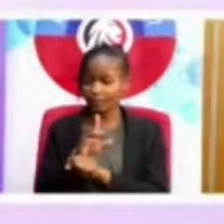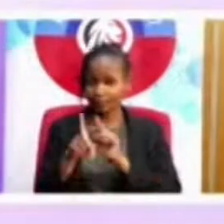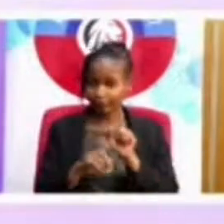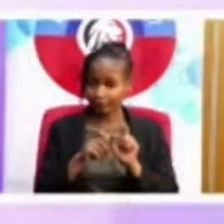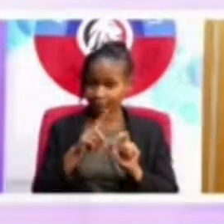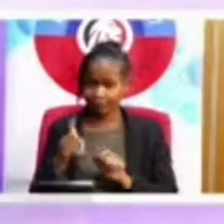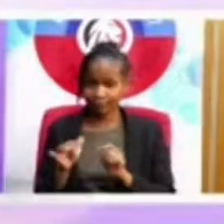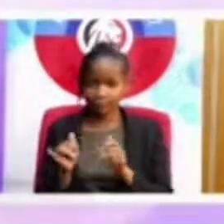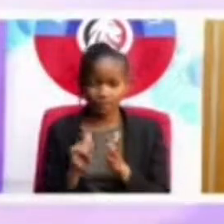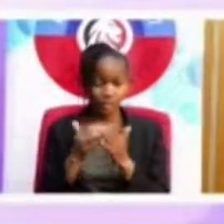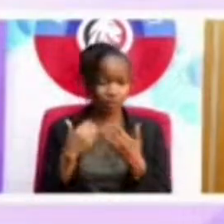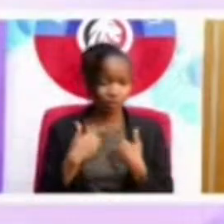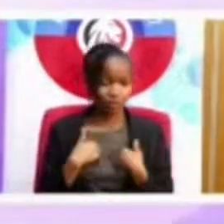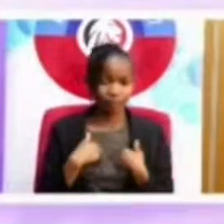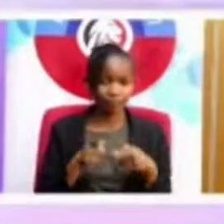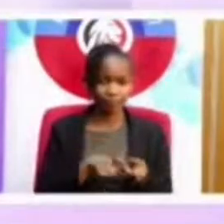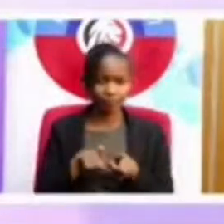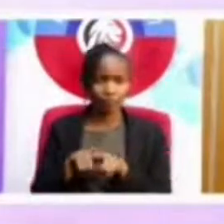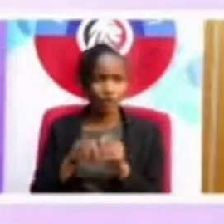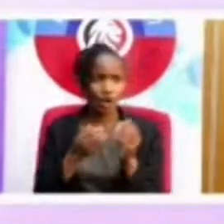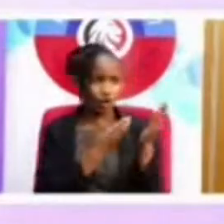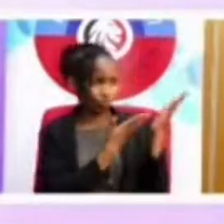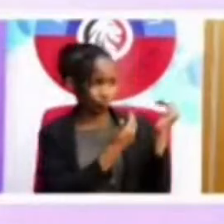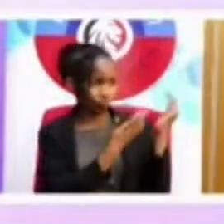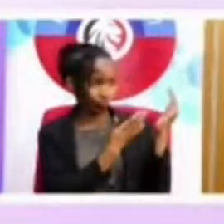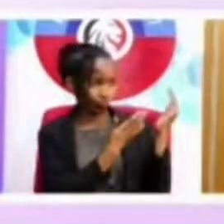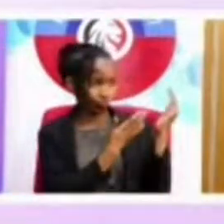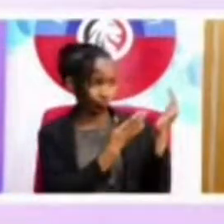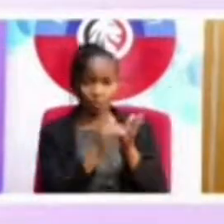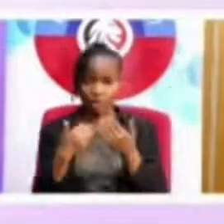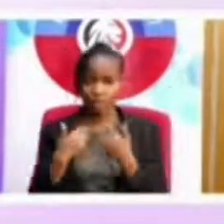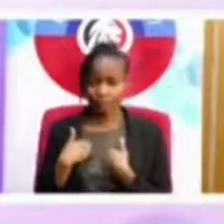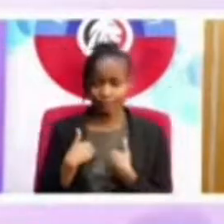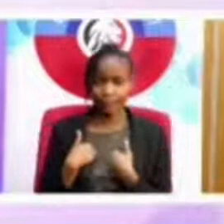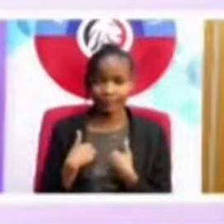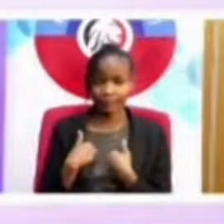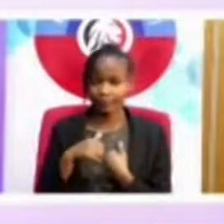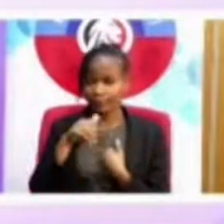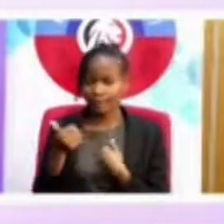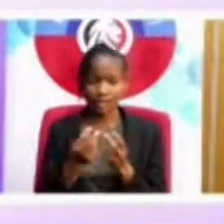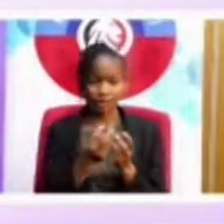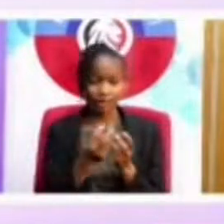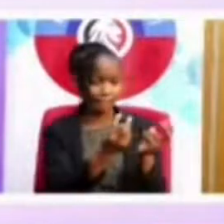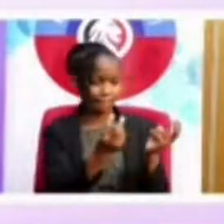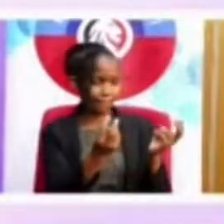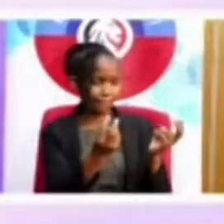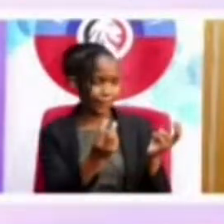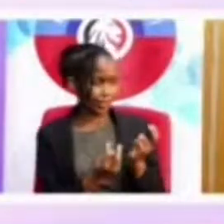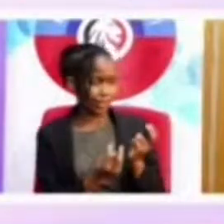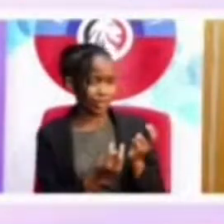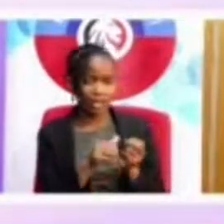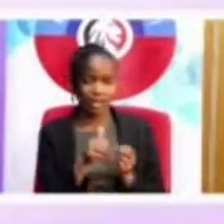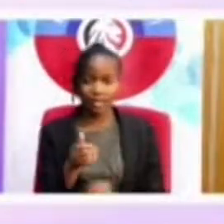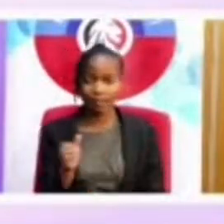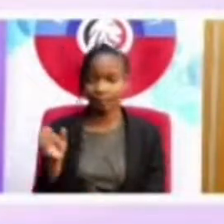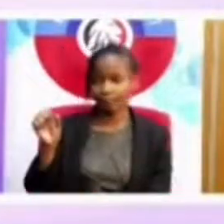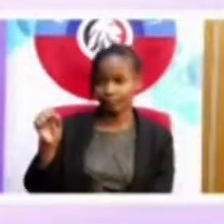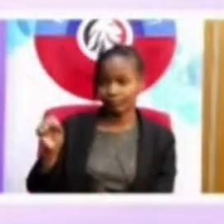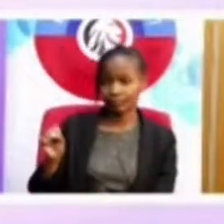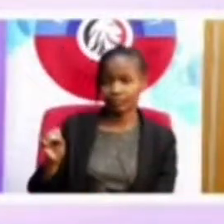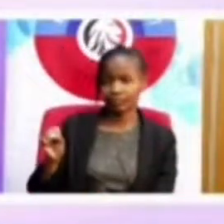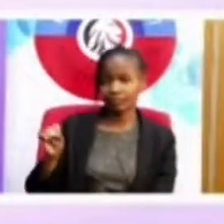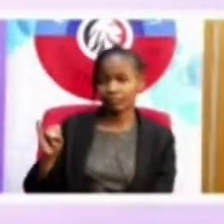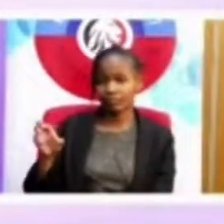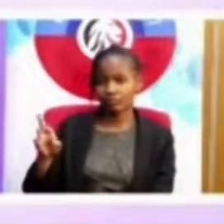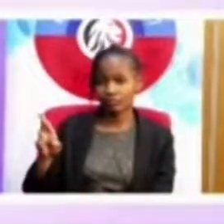we have, and I'm also hoping that we have our other panelists, Sierra Leone, Sierra Leone will